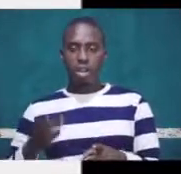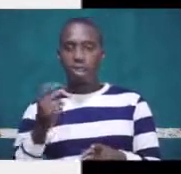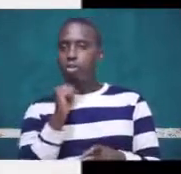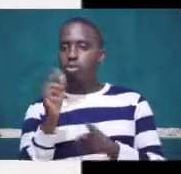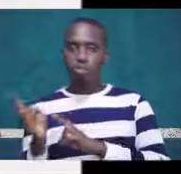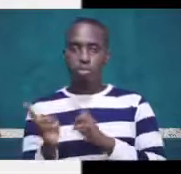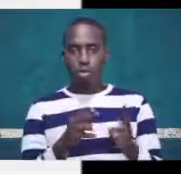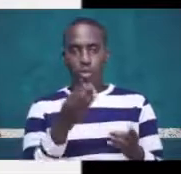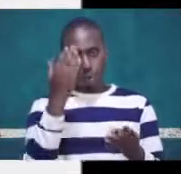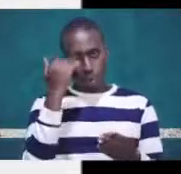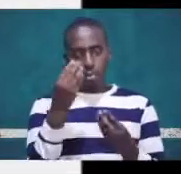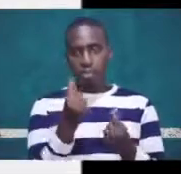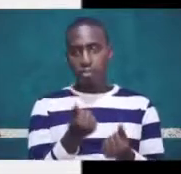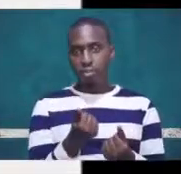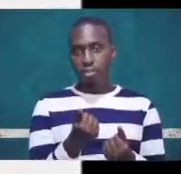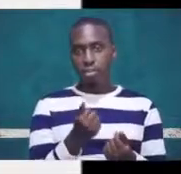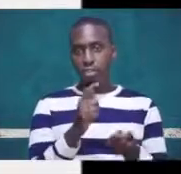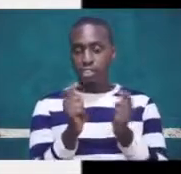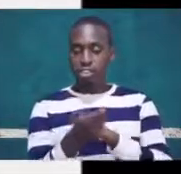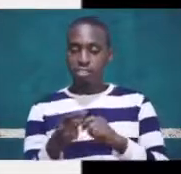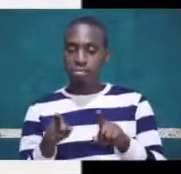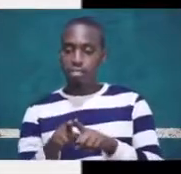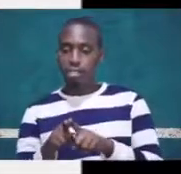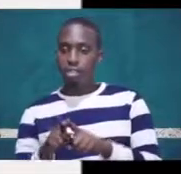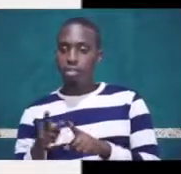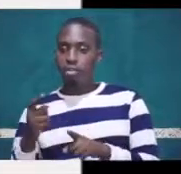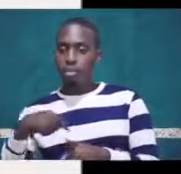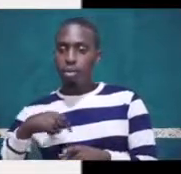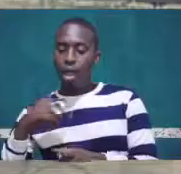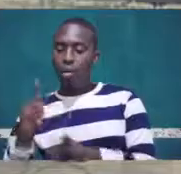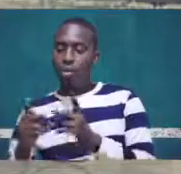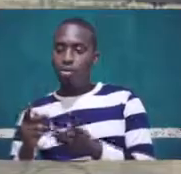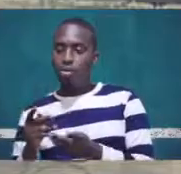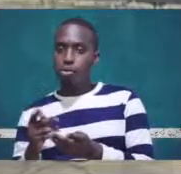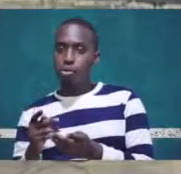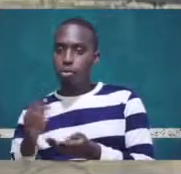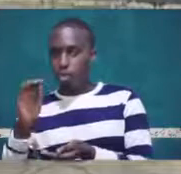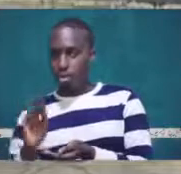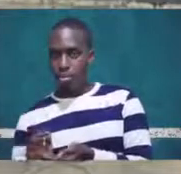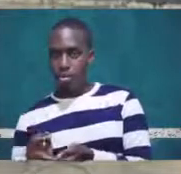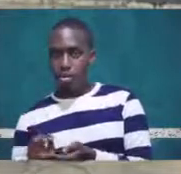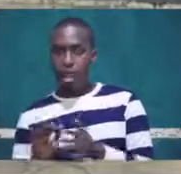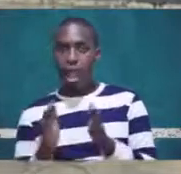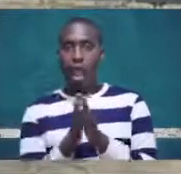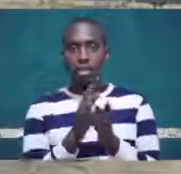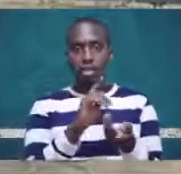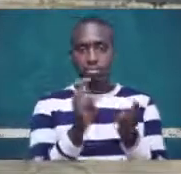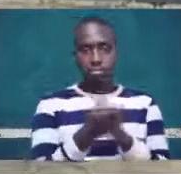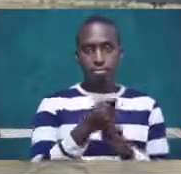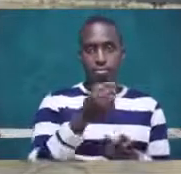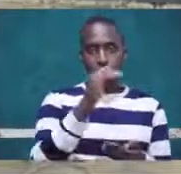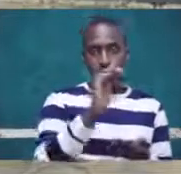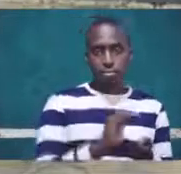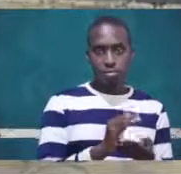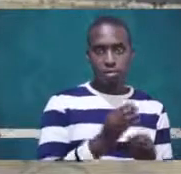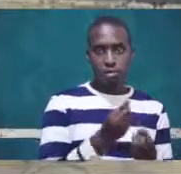here price changing, it may change by increasing and you expect quantity demanded to reduce. And it may change by reducing and